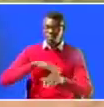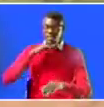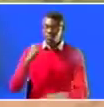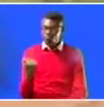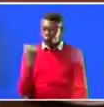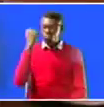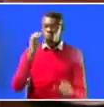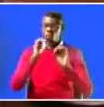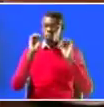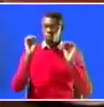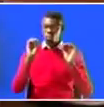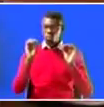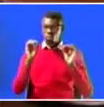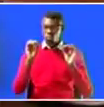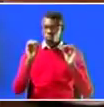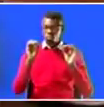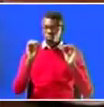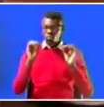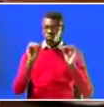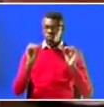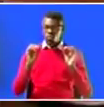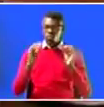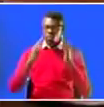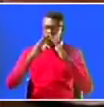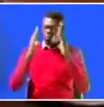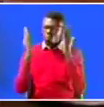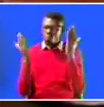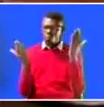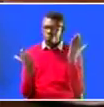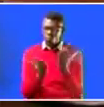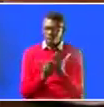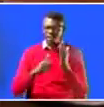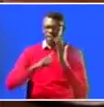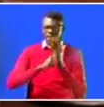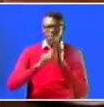actually existed. One of the world's most renowned